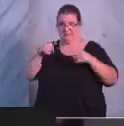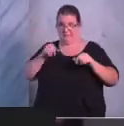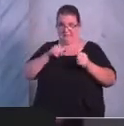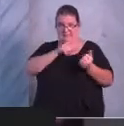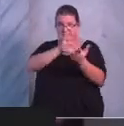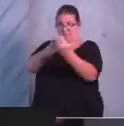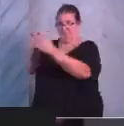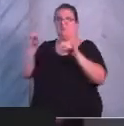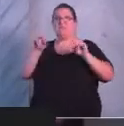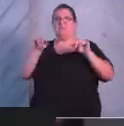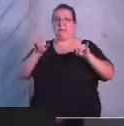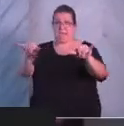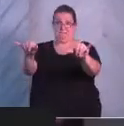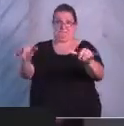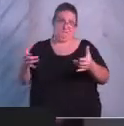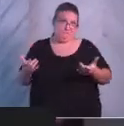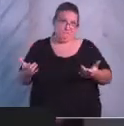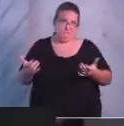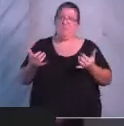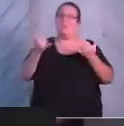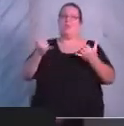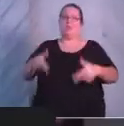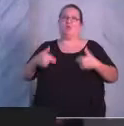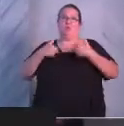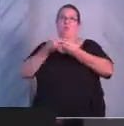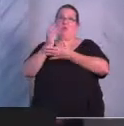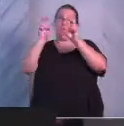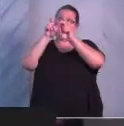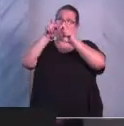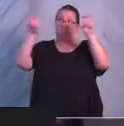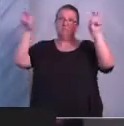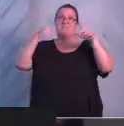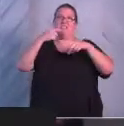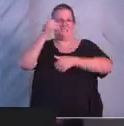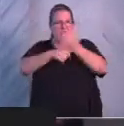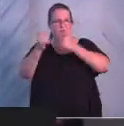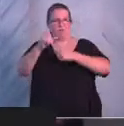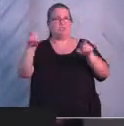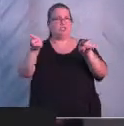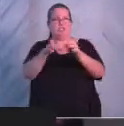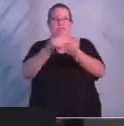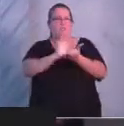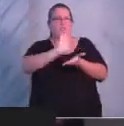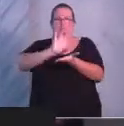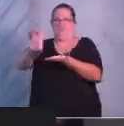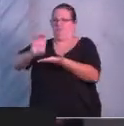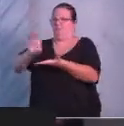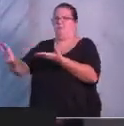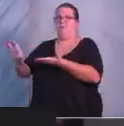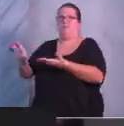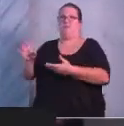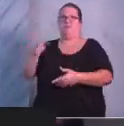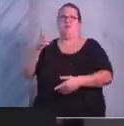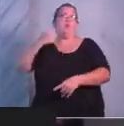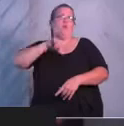and had a very, very different experience? Right now, the Human Rights Tribunal says that everyone should get the same amount. We don't think that that's entirely fair. And